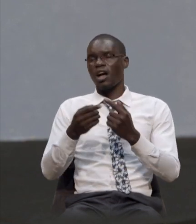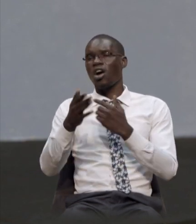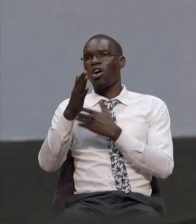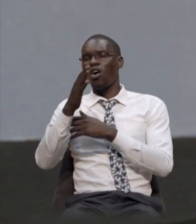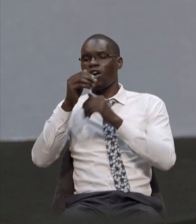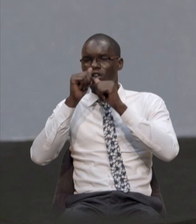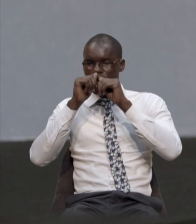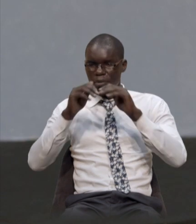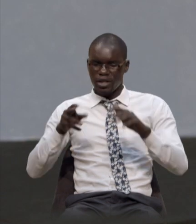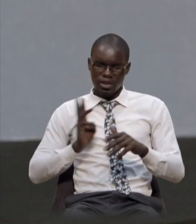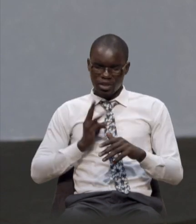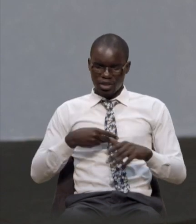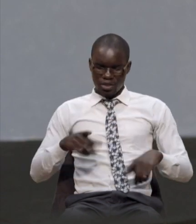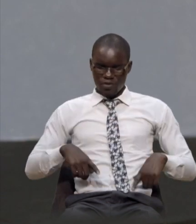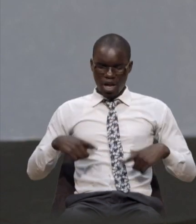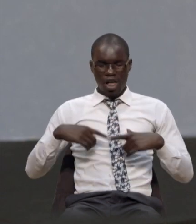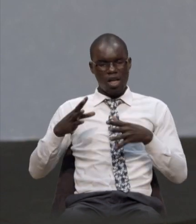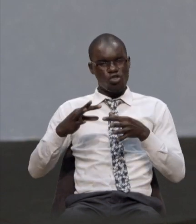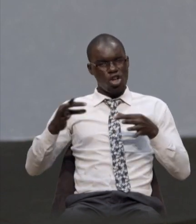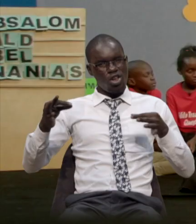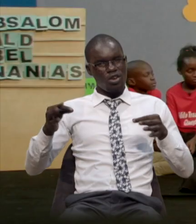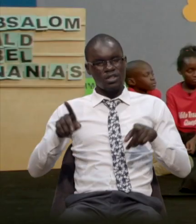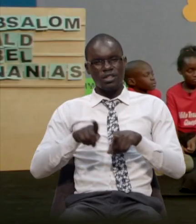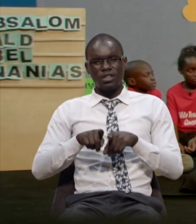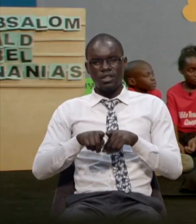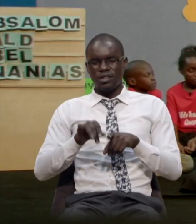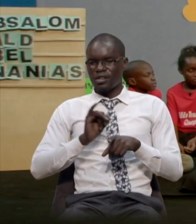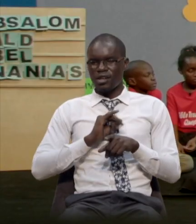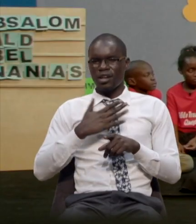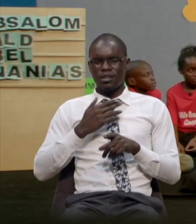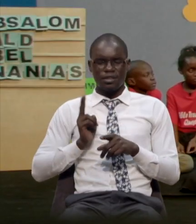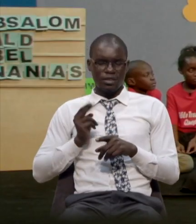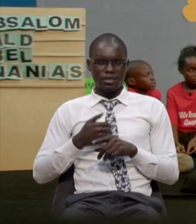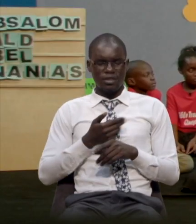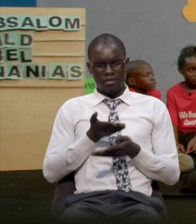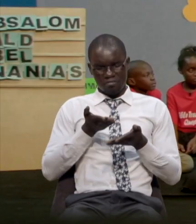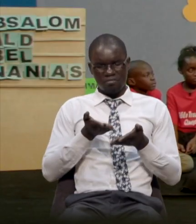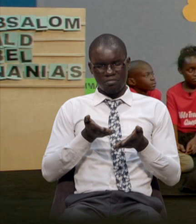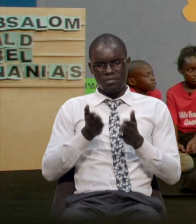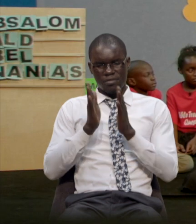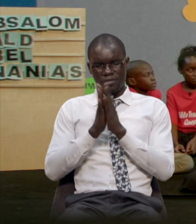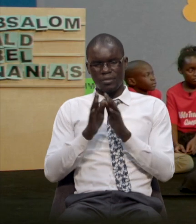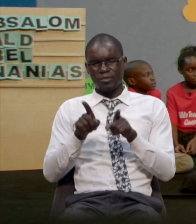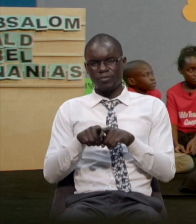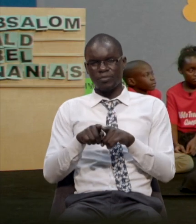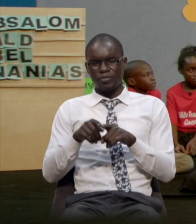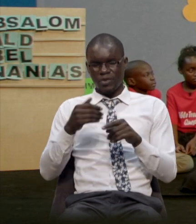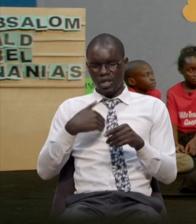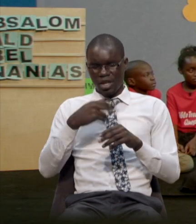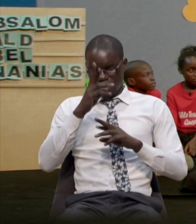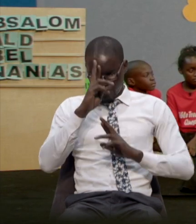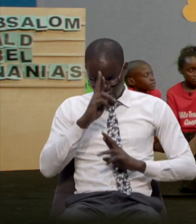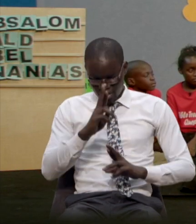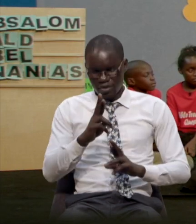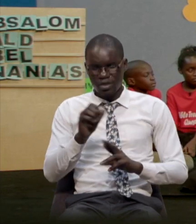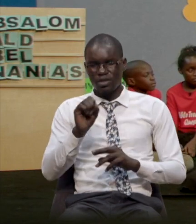we will always live longer and prosper. And it is, I want us to pray that God may help us to have respect so